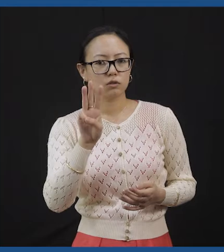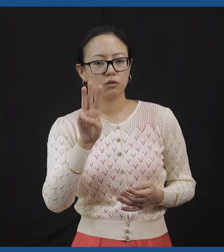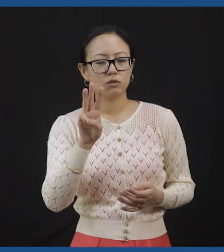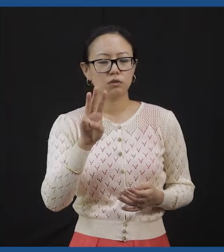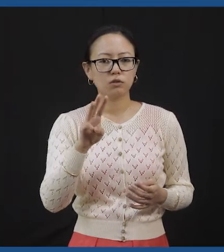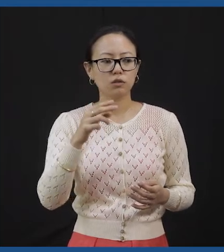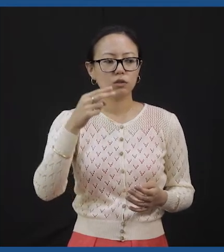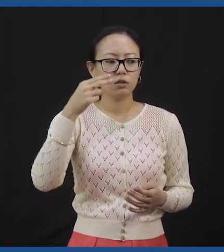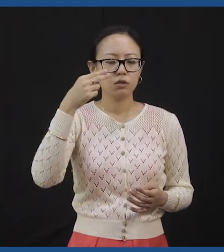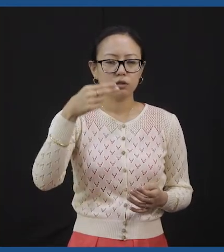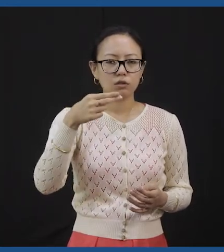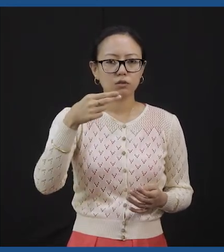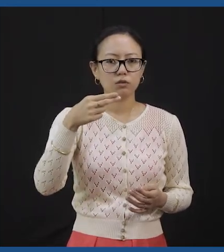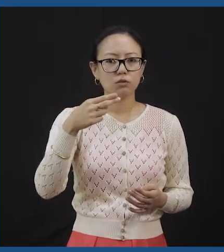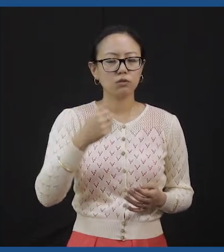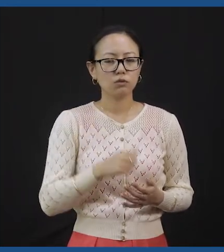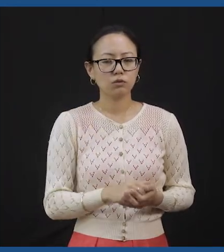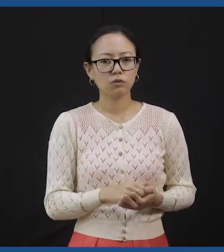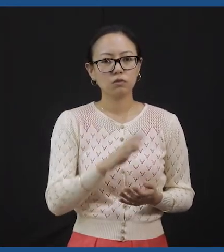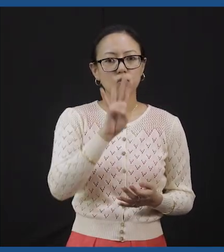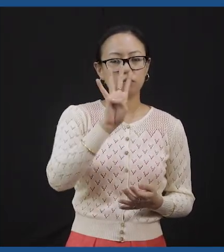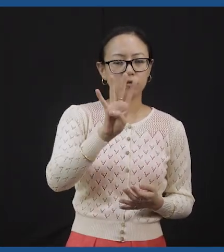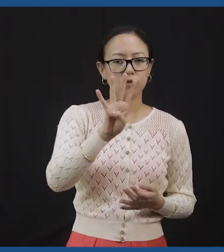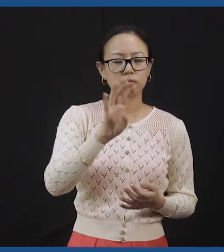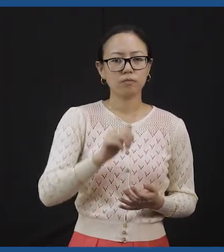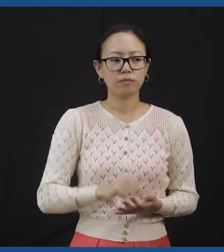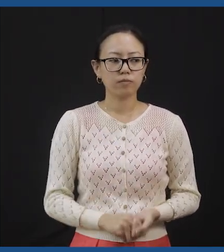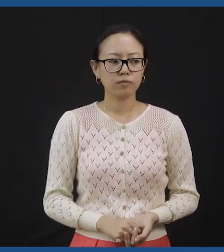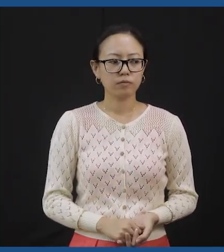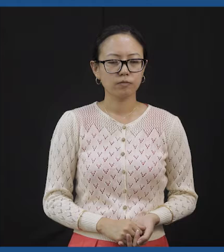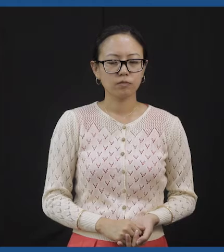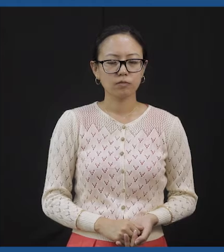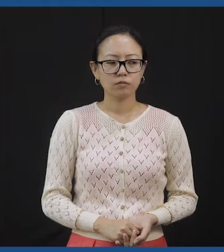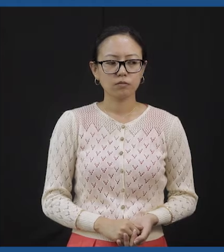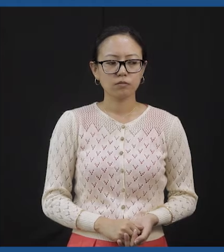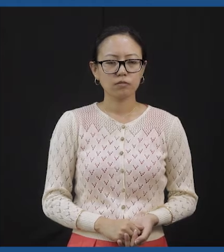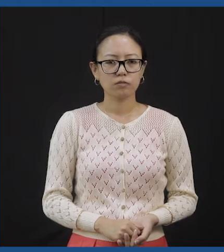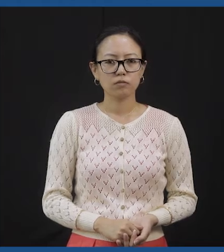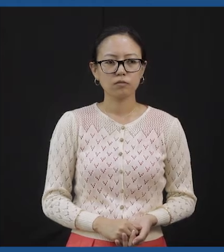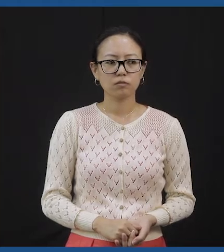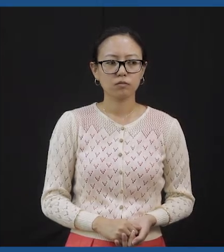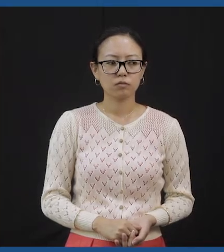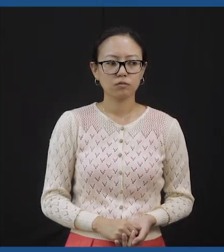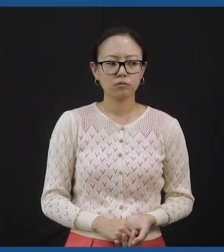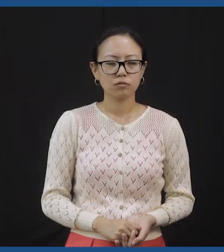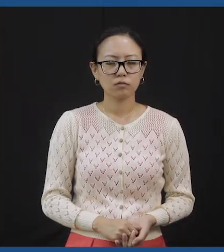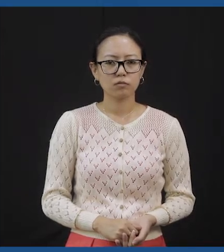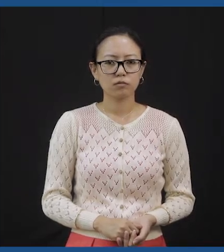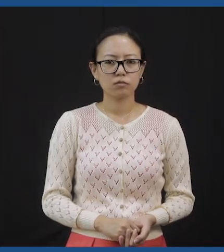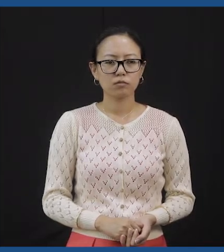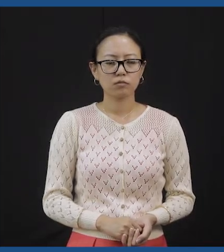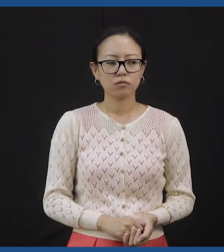here is put up all together at once without the steps. And you will be doing just like this without this